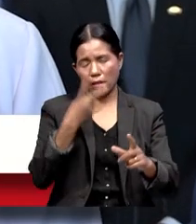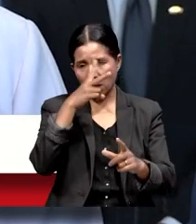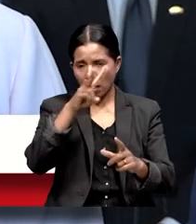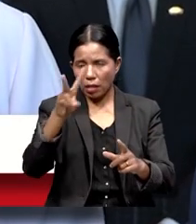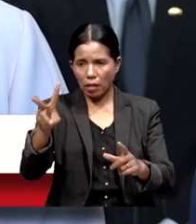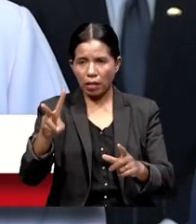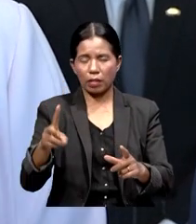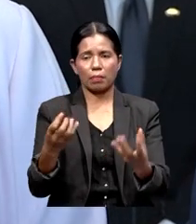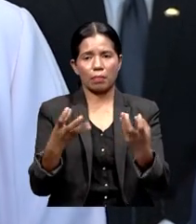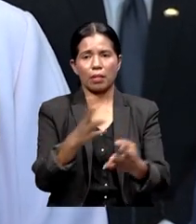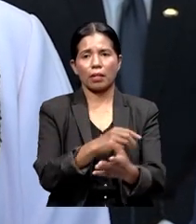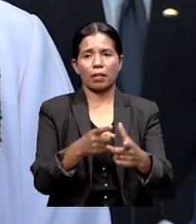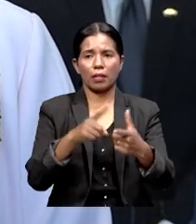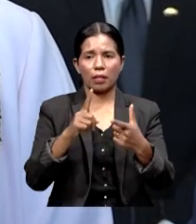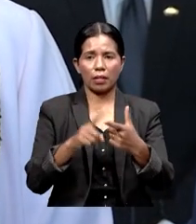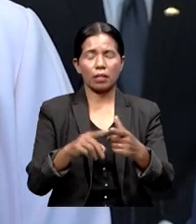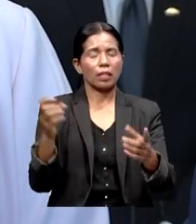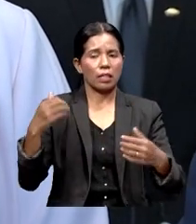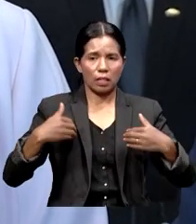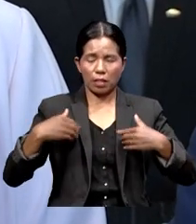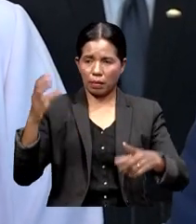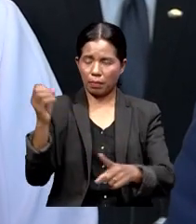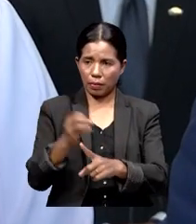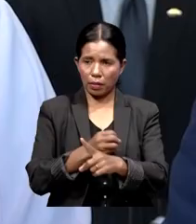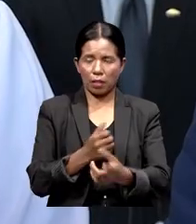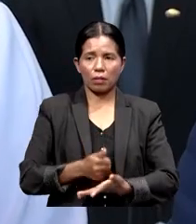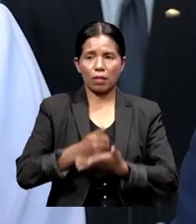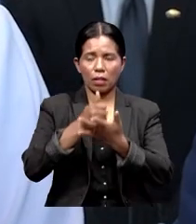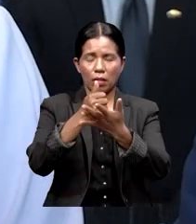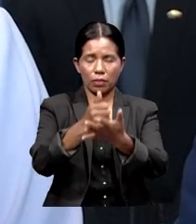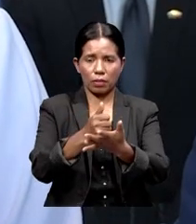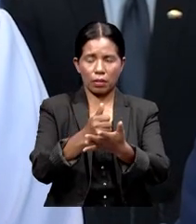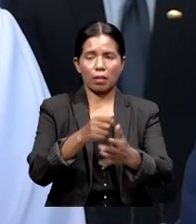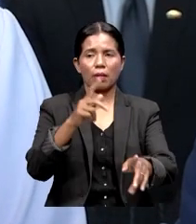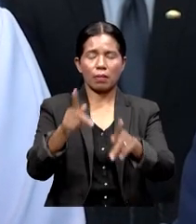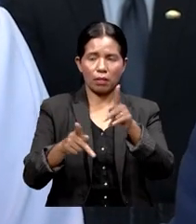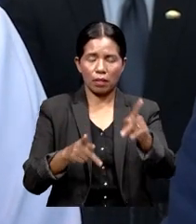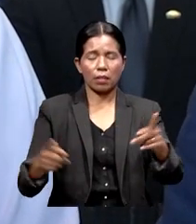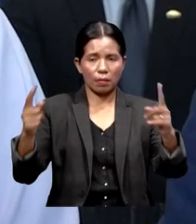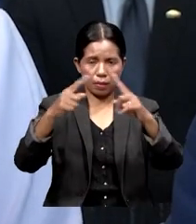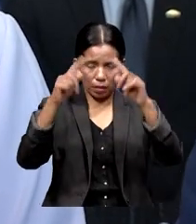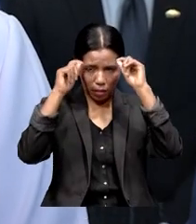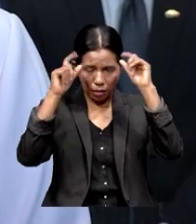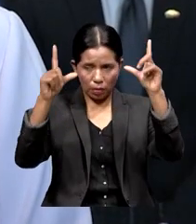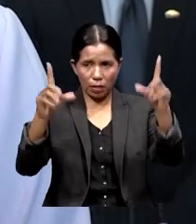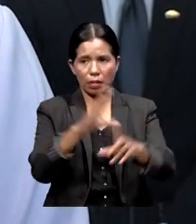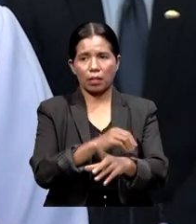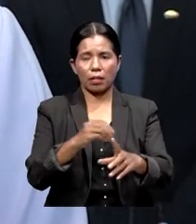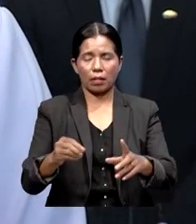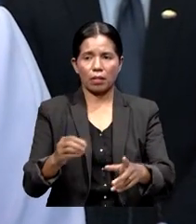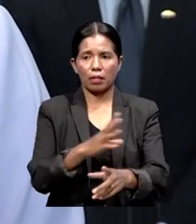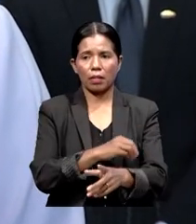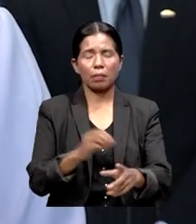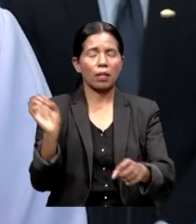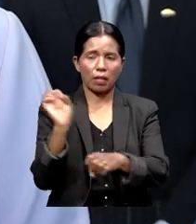much forward to the opportunities that we will have over the coming years to help both Timor-Leste and Northern Territory's